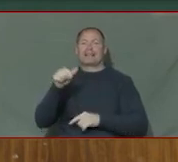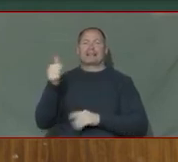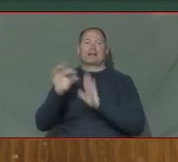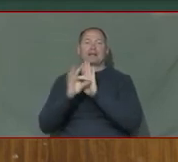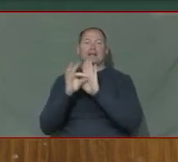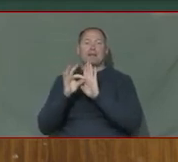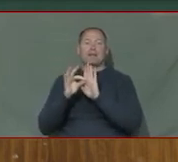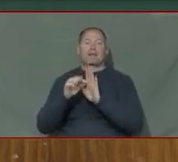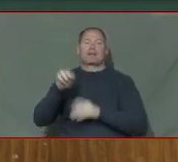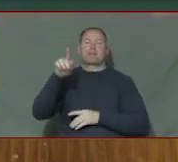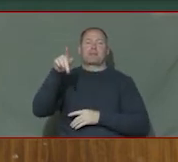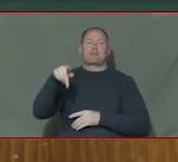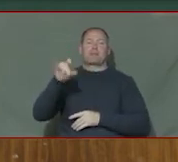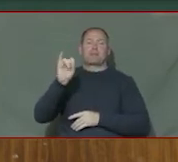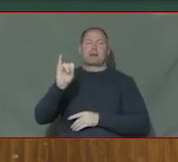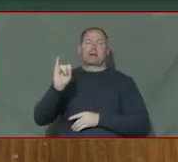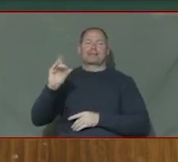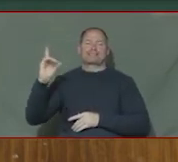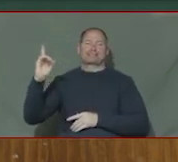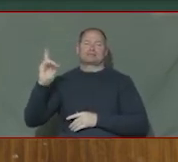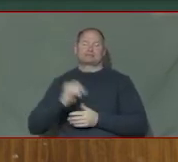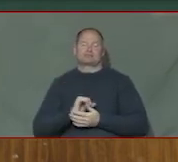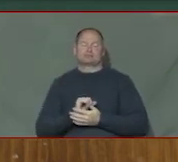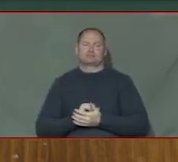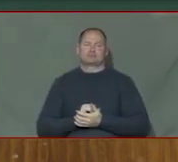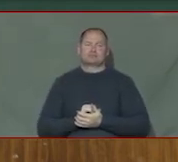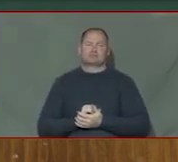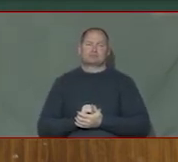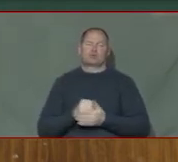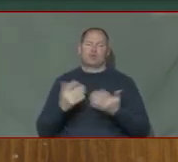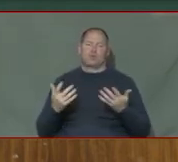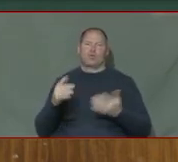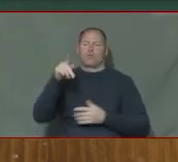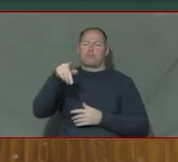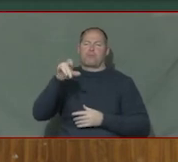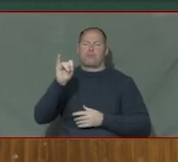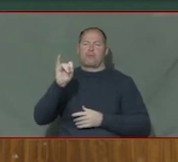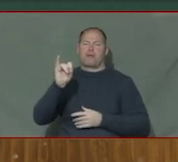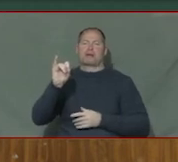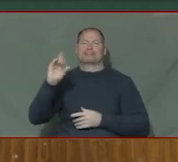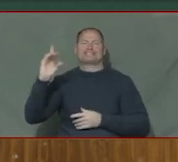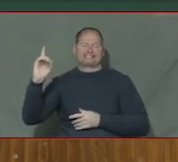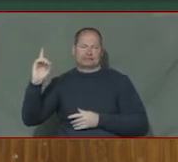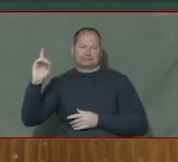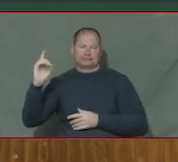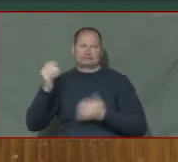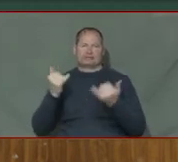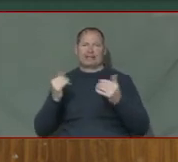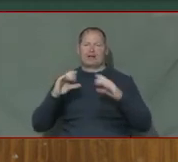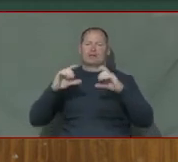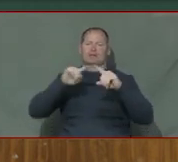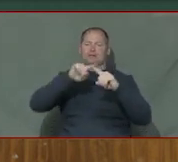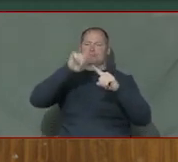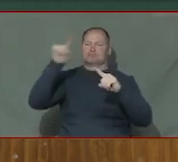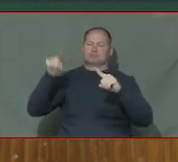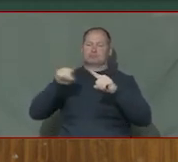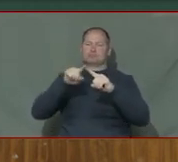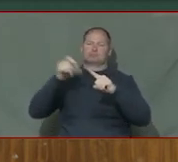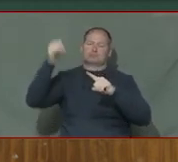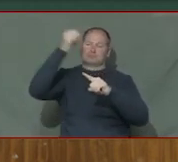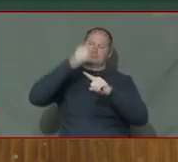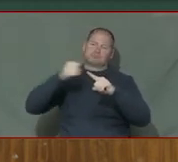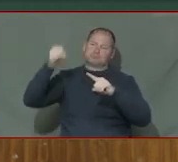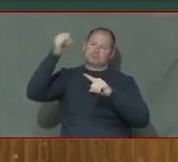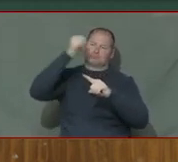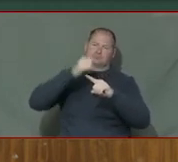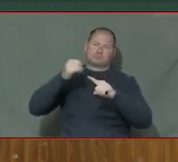pi d. 2 pi r or pi d is the perimeter of a circle. If we